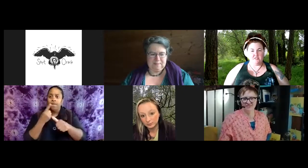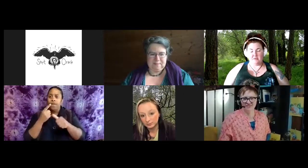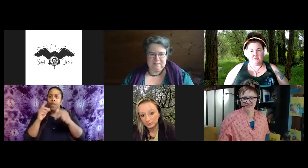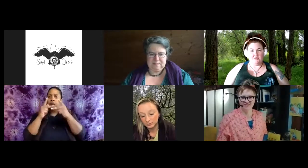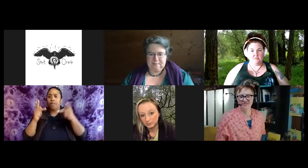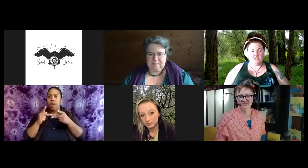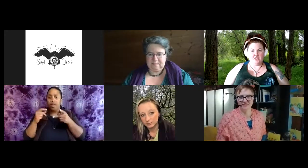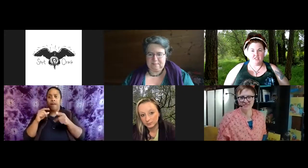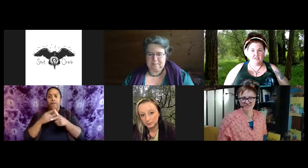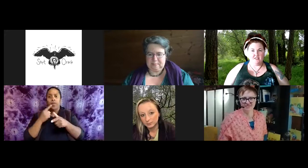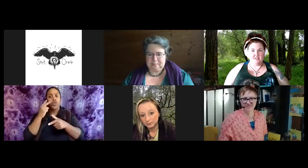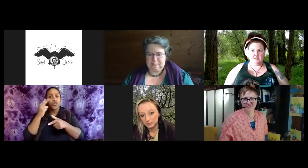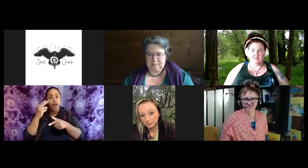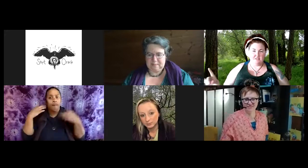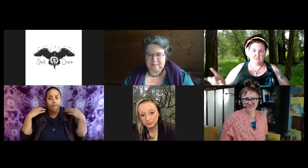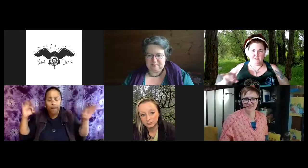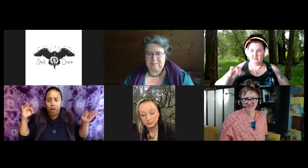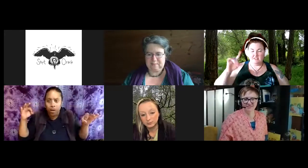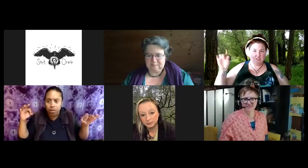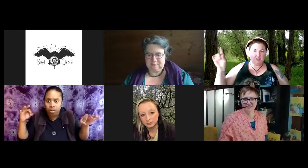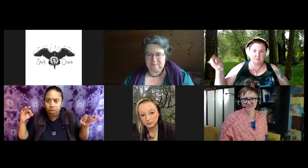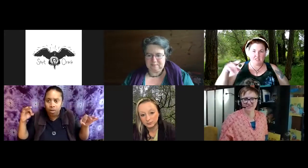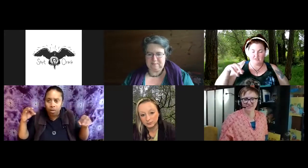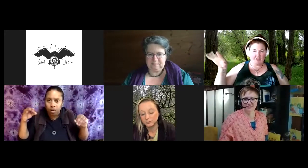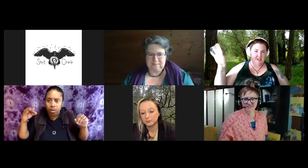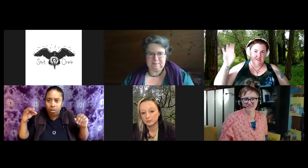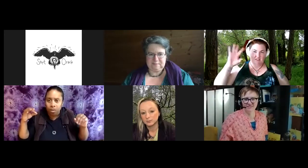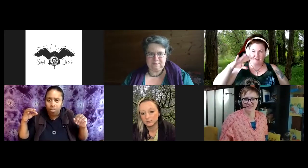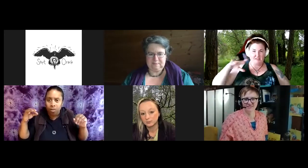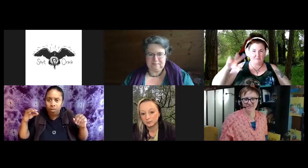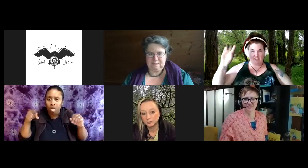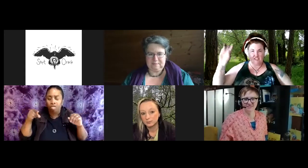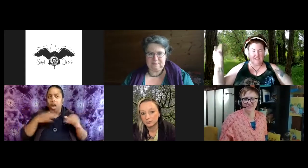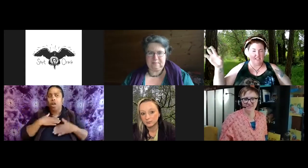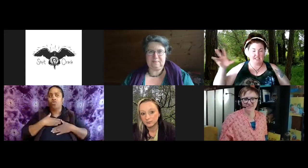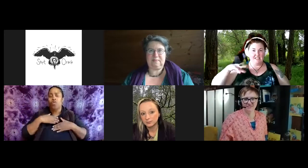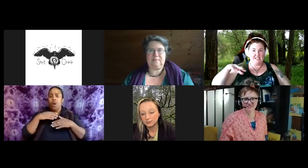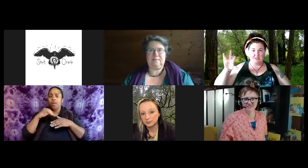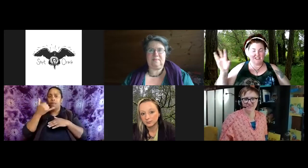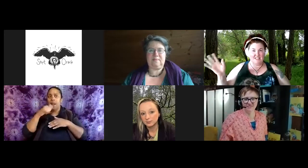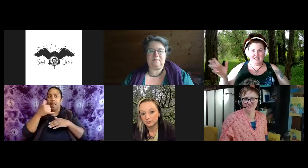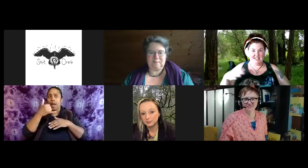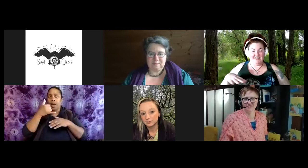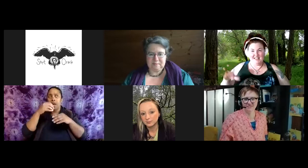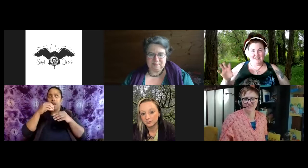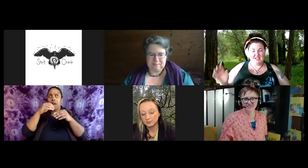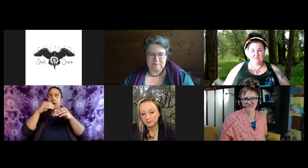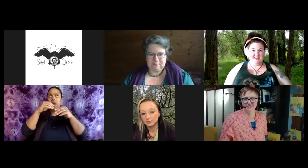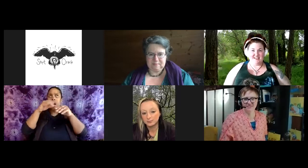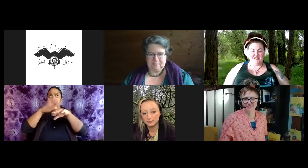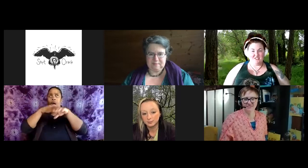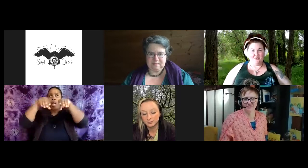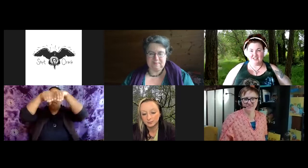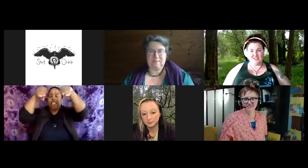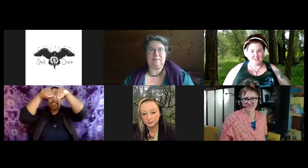at the time was in my bedroom as a child. They loved to play around on my ceiling, and I would just lay